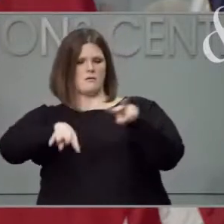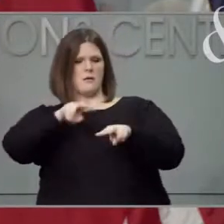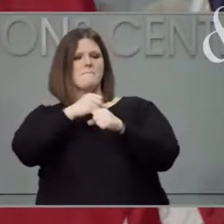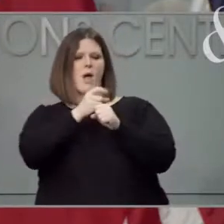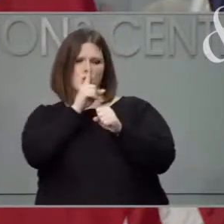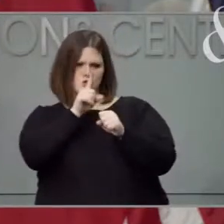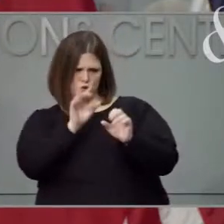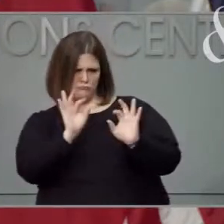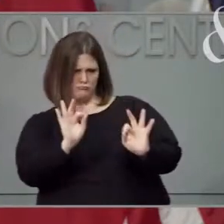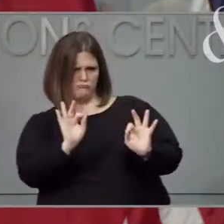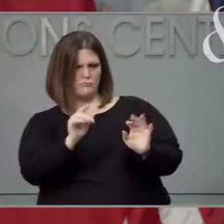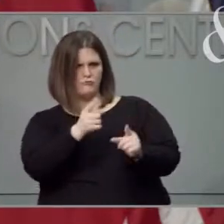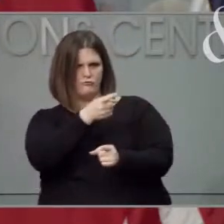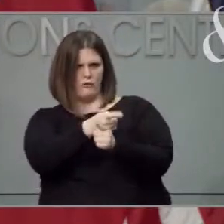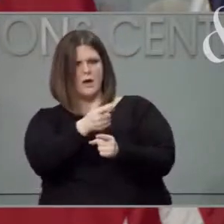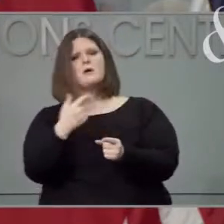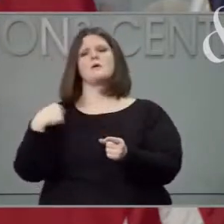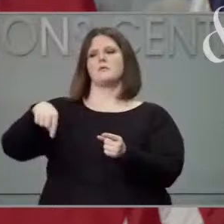recount.